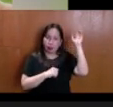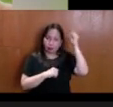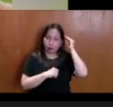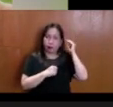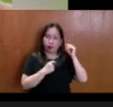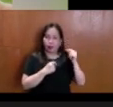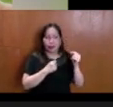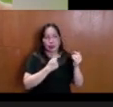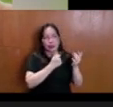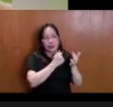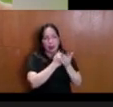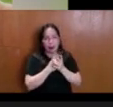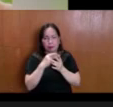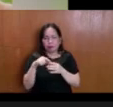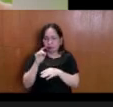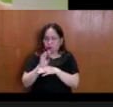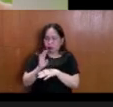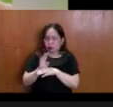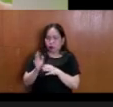business